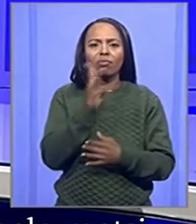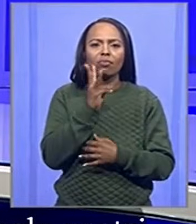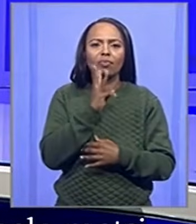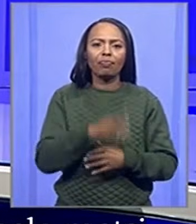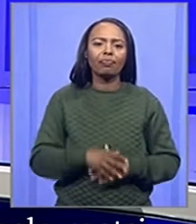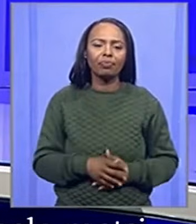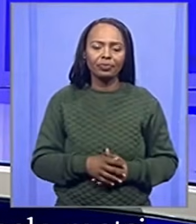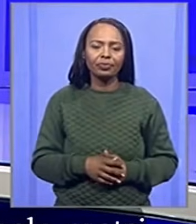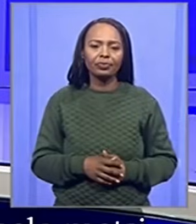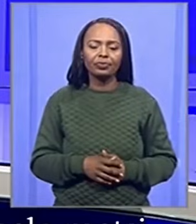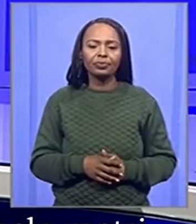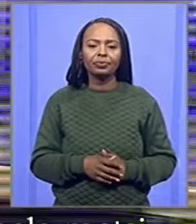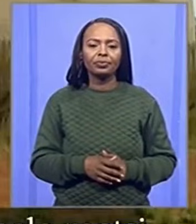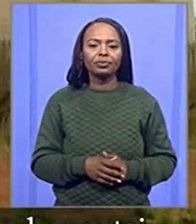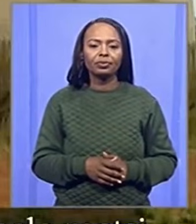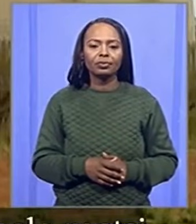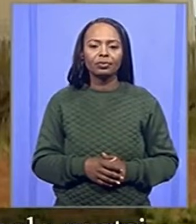badirisi.